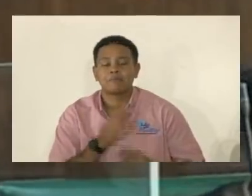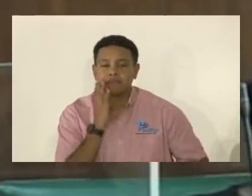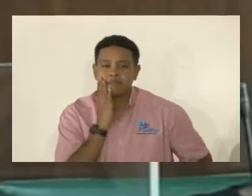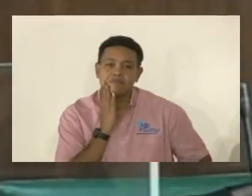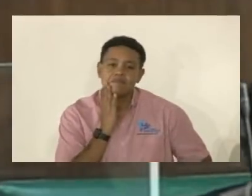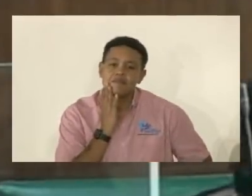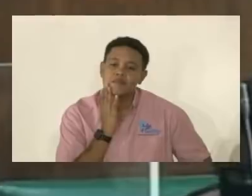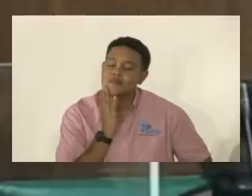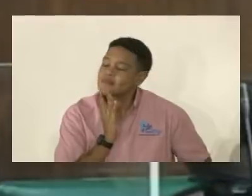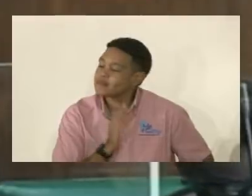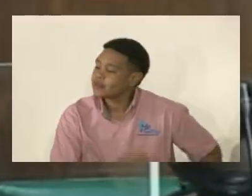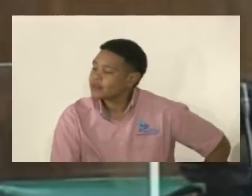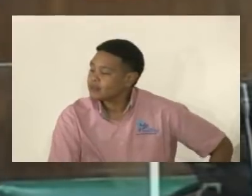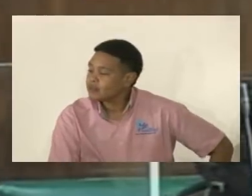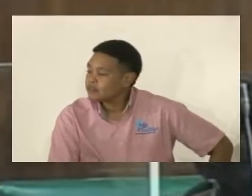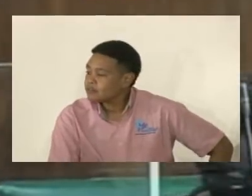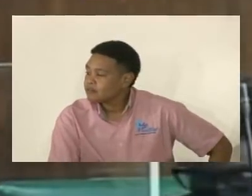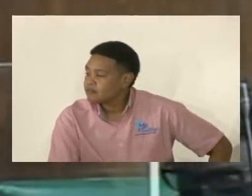it please, Mr. President.